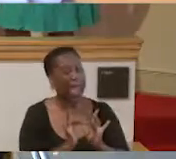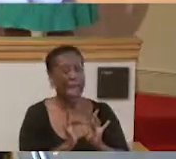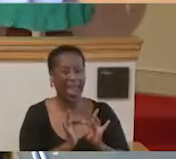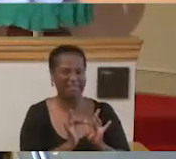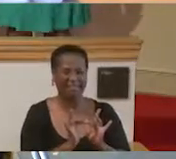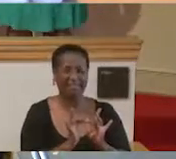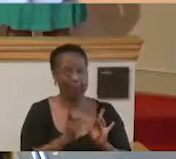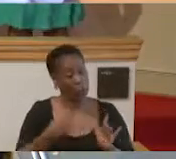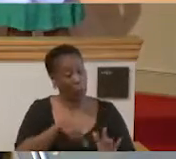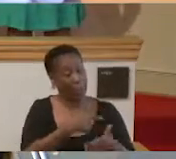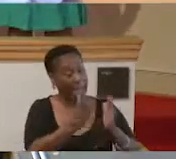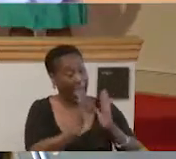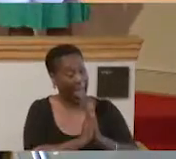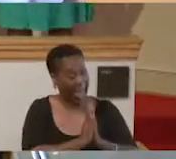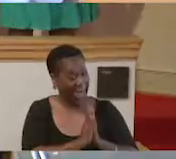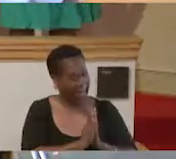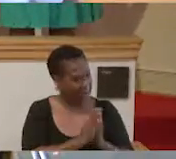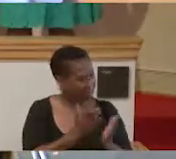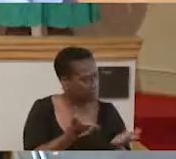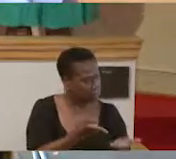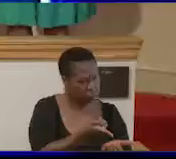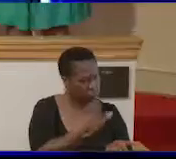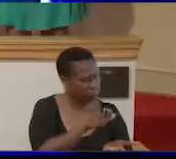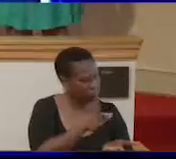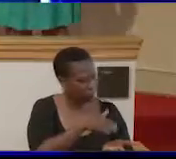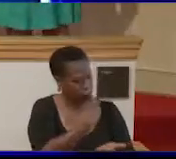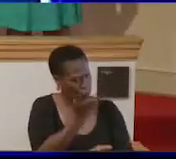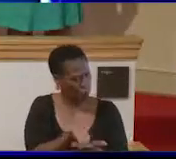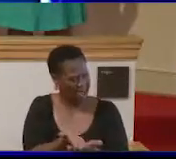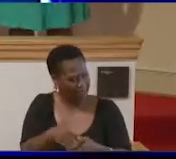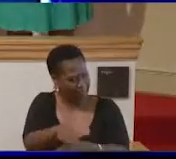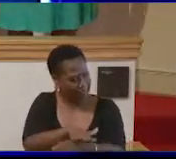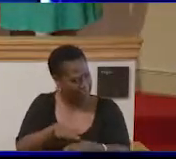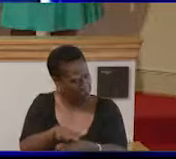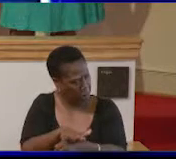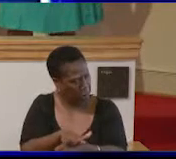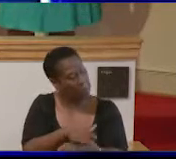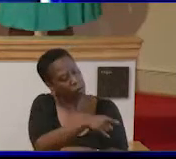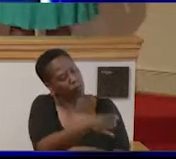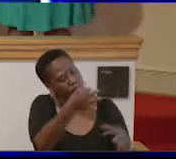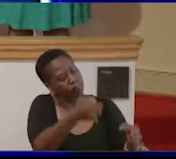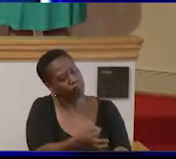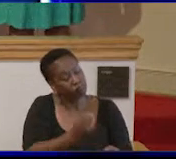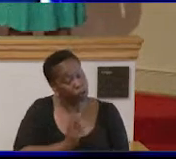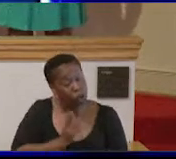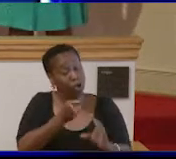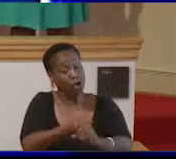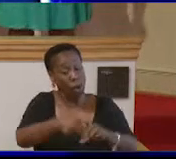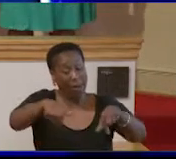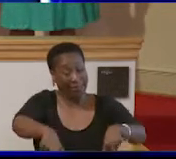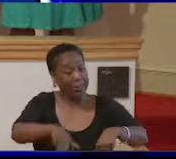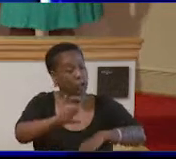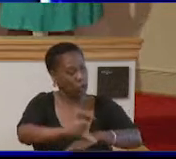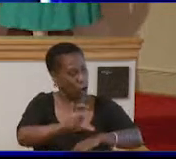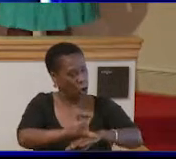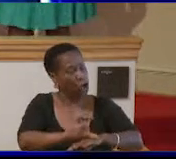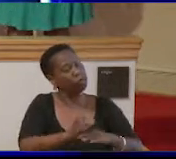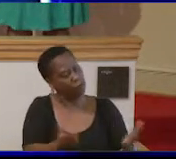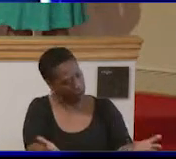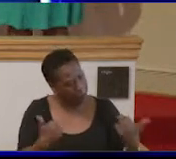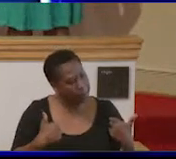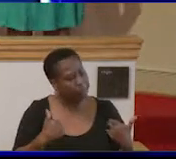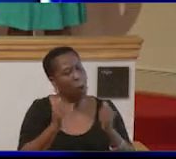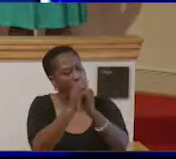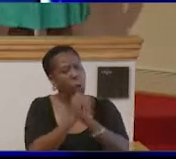stream. We ask that if you find yourself in the Washington, D.C. area, that you will come to the Mount Olive Baptist Church and worship God, who